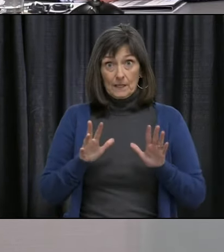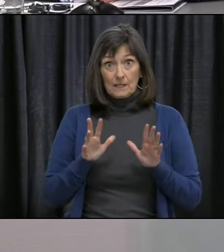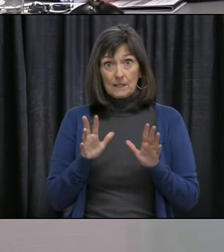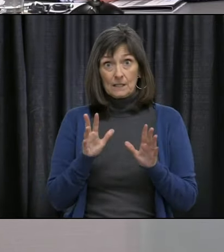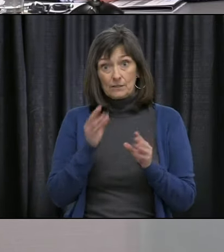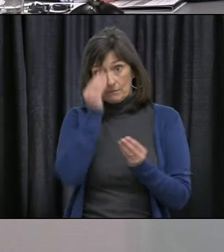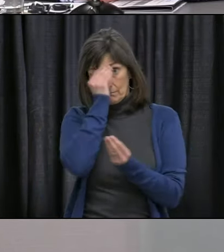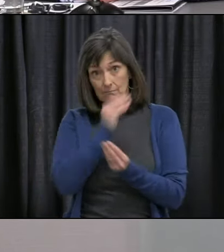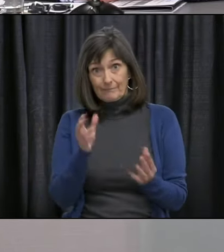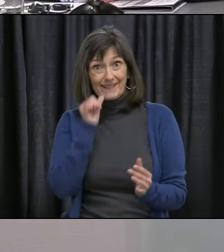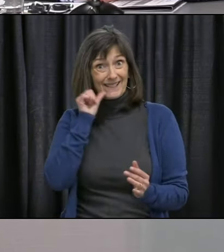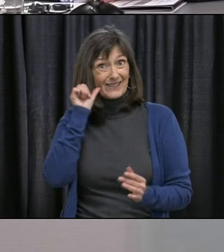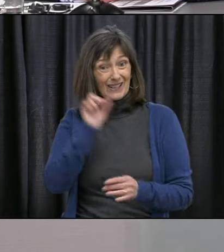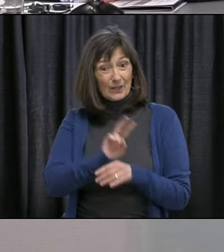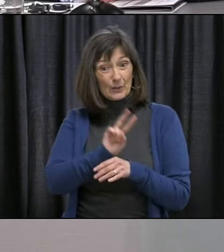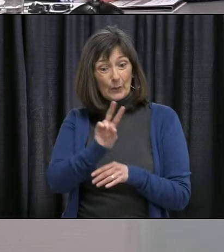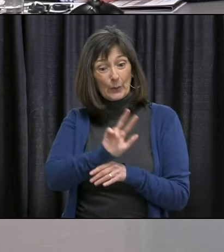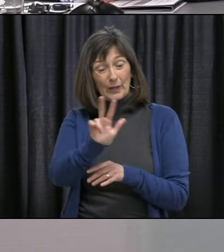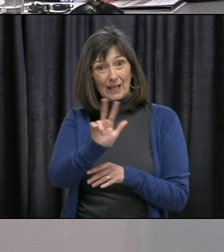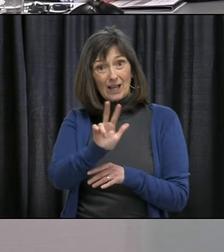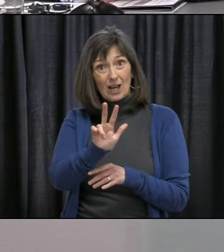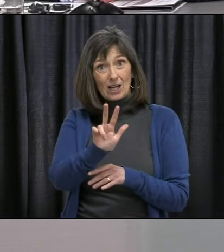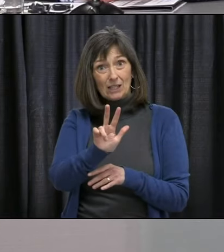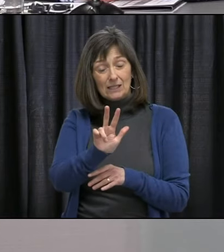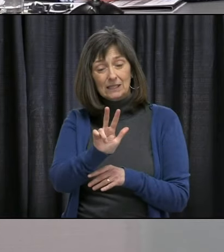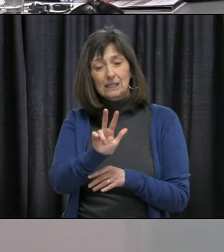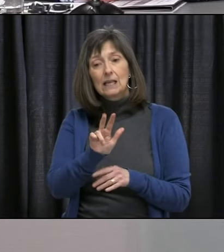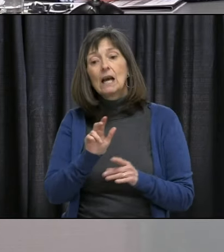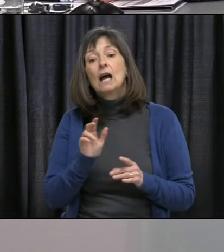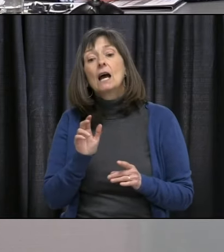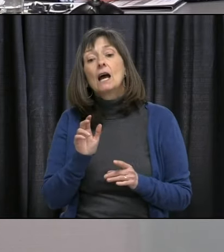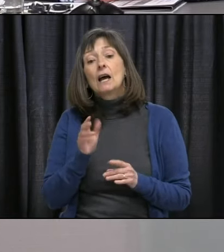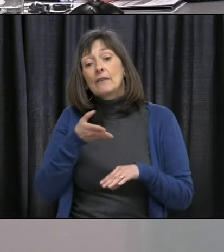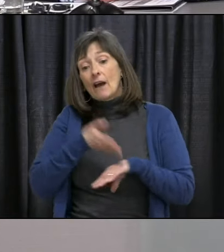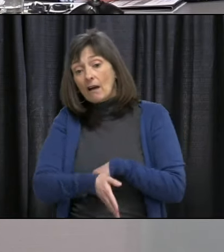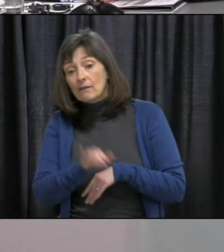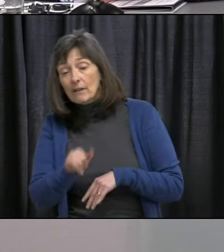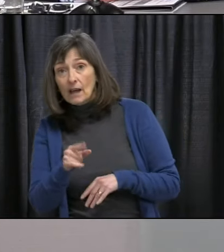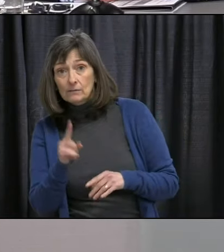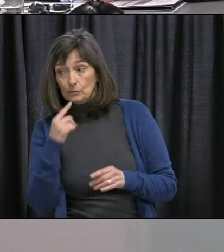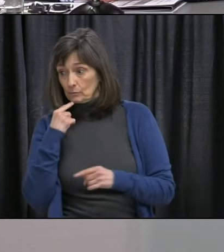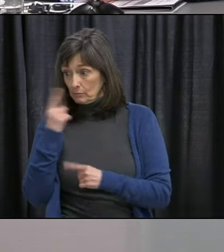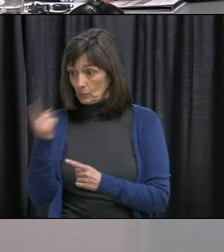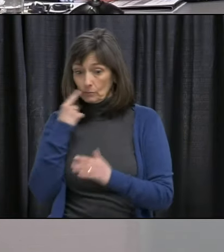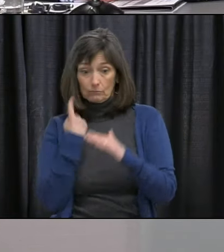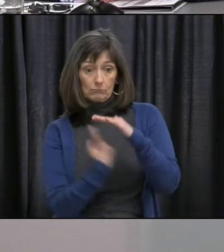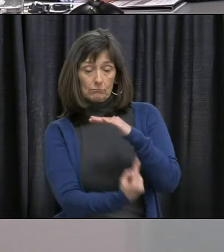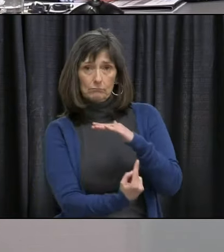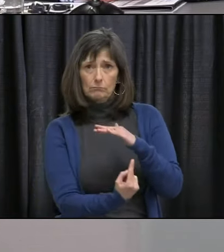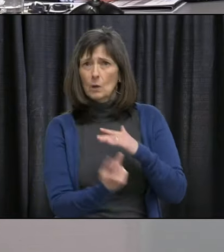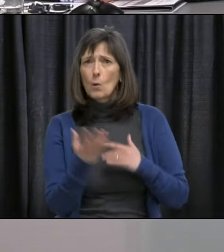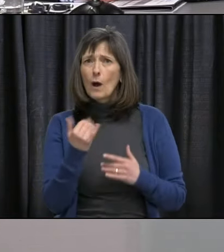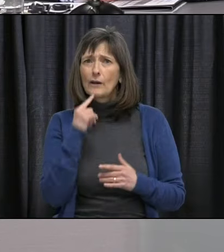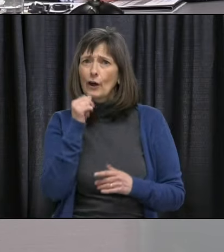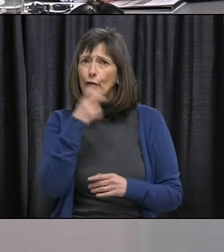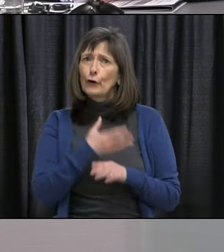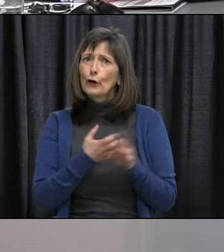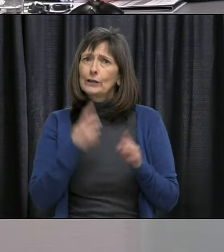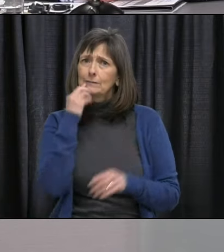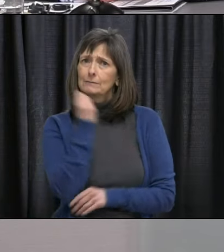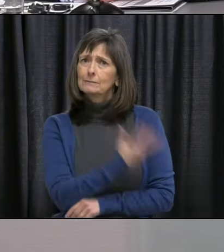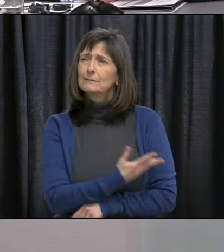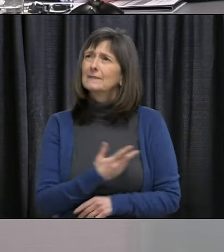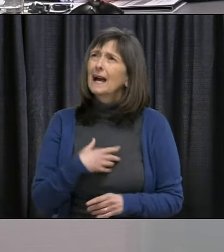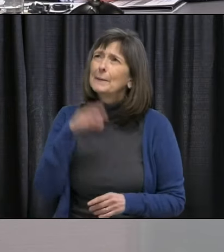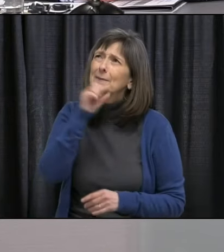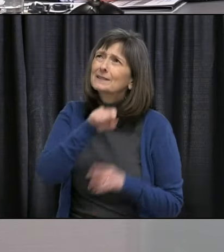government being informed? So I missed the first part of your question, but is it about Eastern Health, Kellyanne? Yes, sorry. I'm wondering